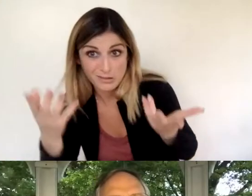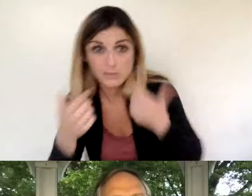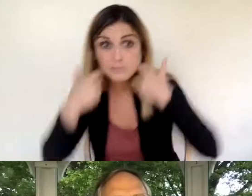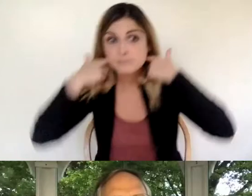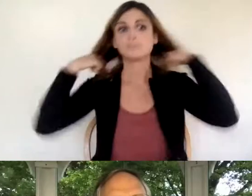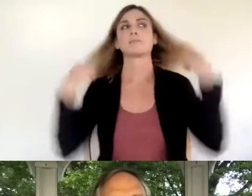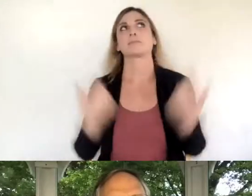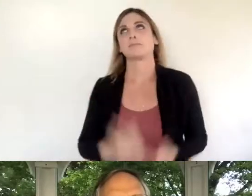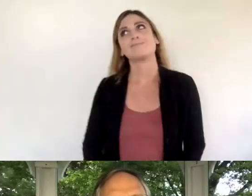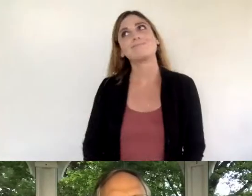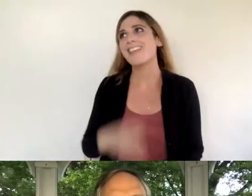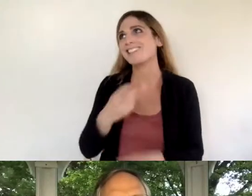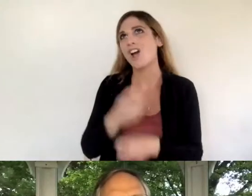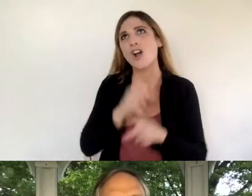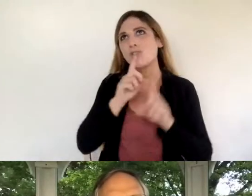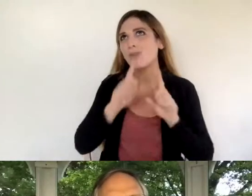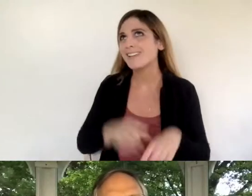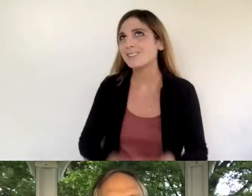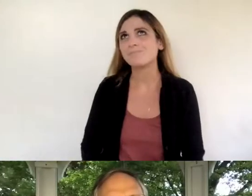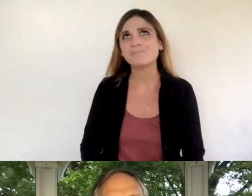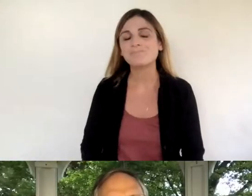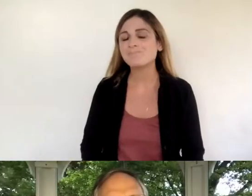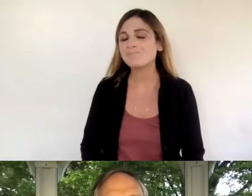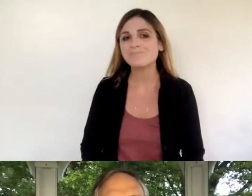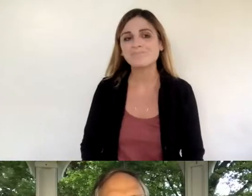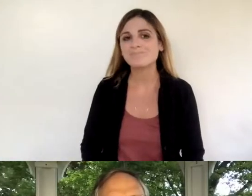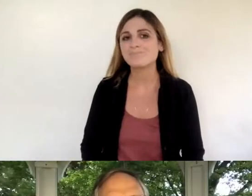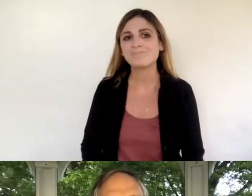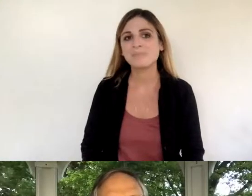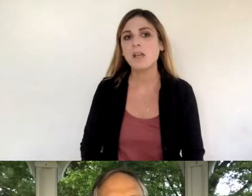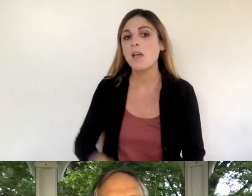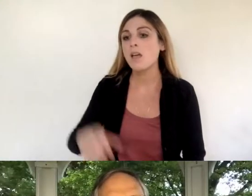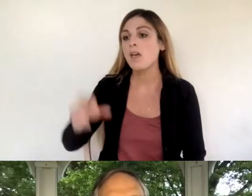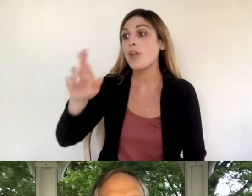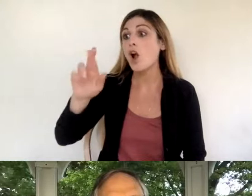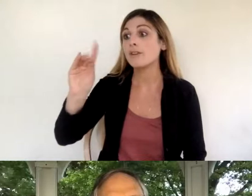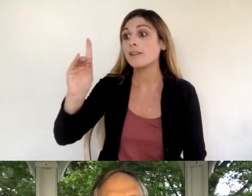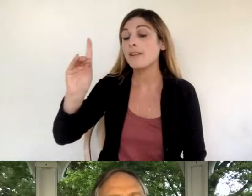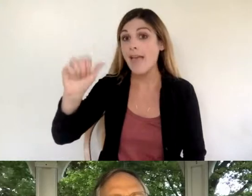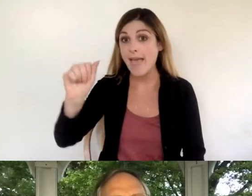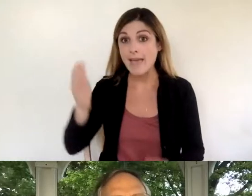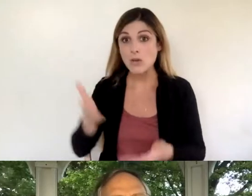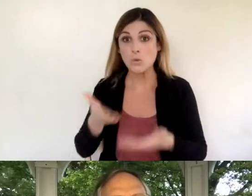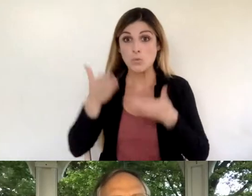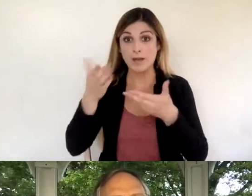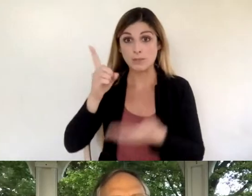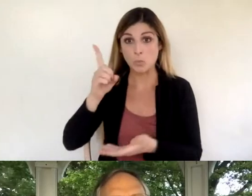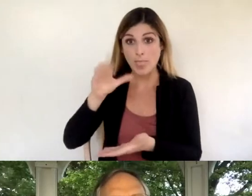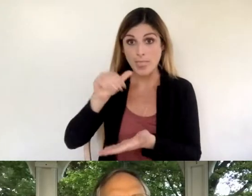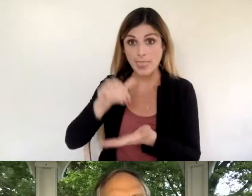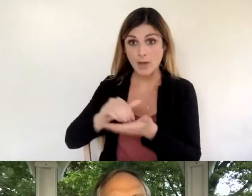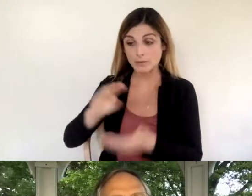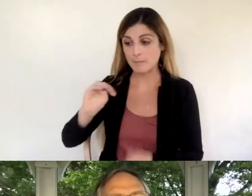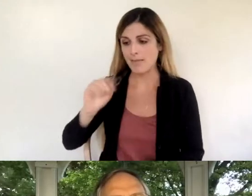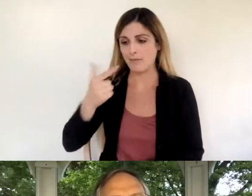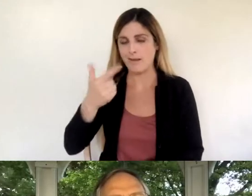know, that's a really hard question to answer. And the RDA in the United States is 1,000 milligrams. It's 1,200 milligrams for older